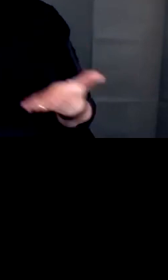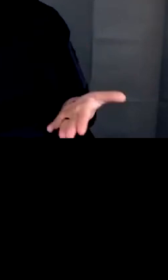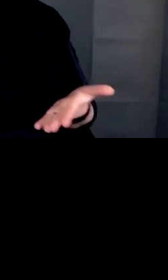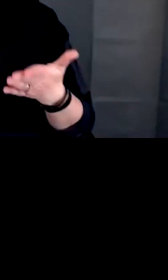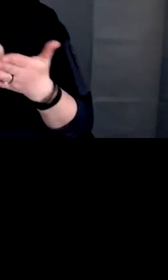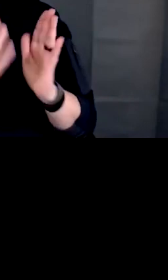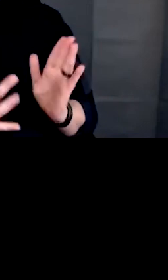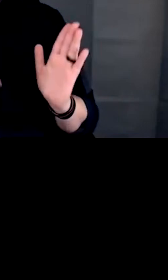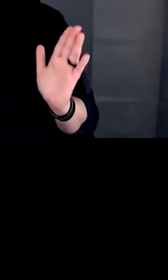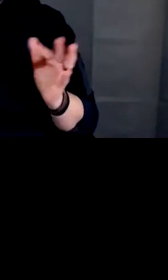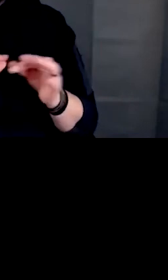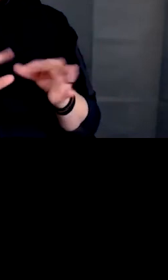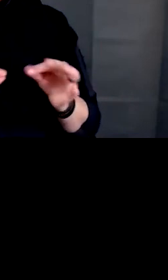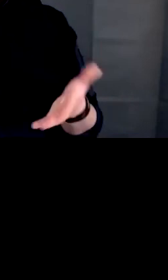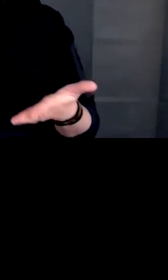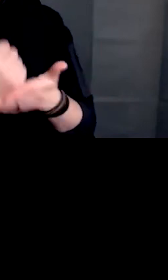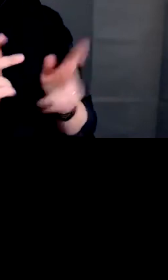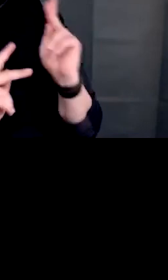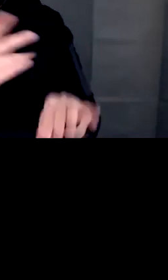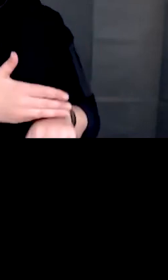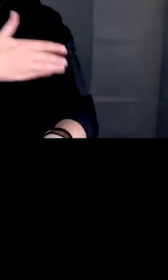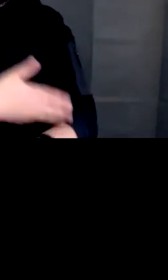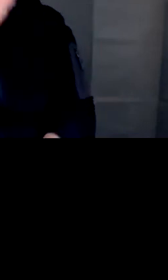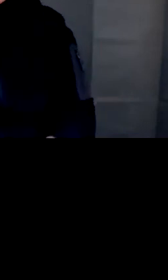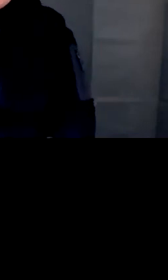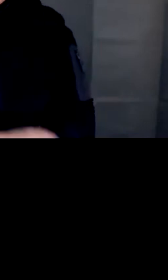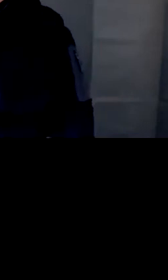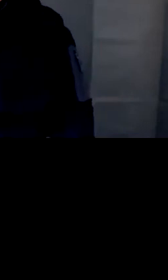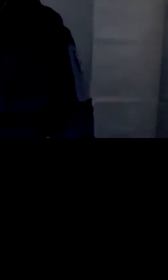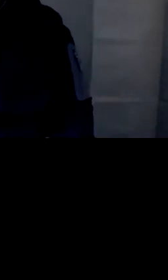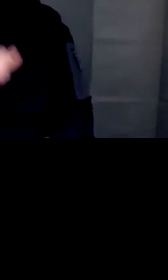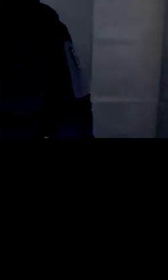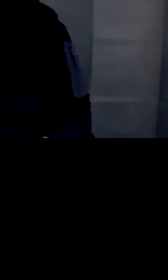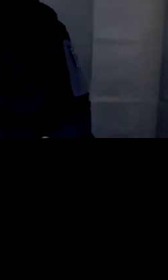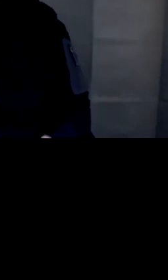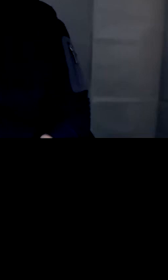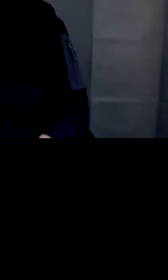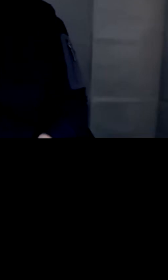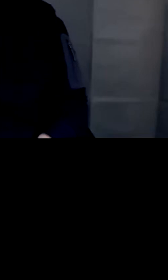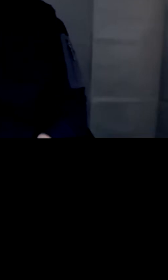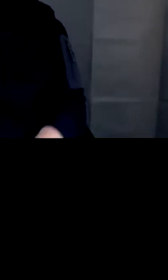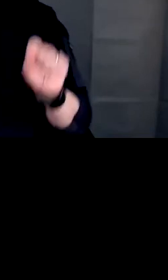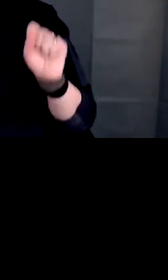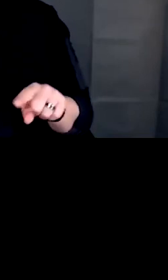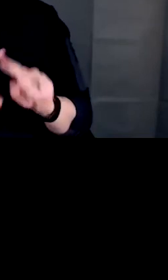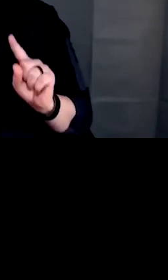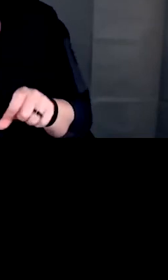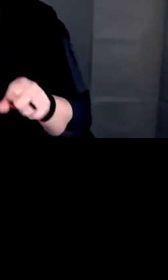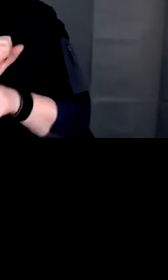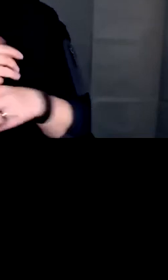say that tend to make people get better. It doesn't seem like it because it's such an emotional issue, but it's a mathematical